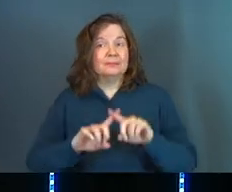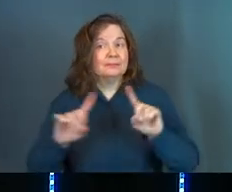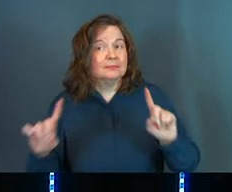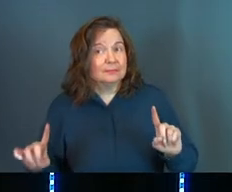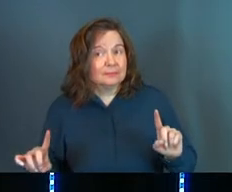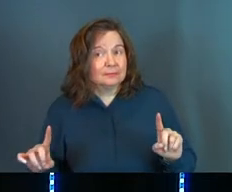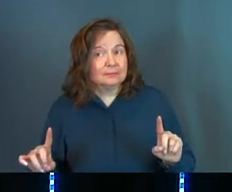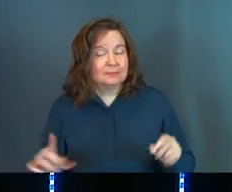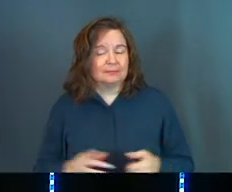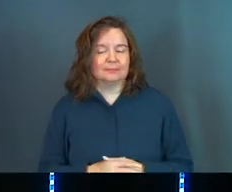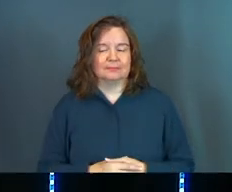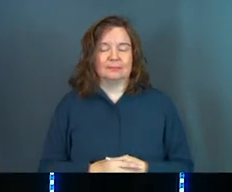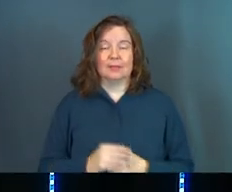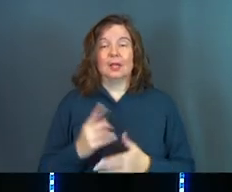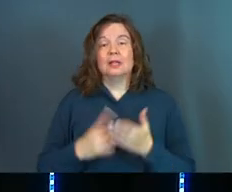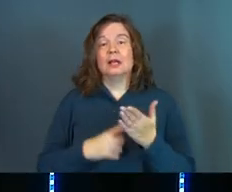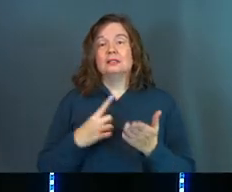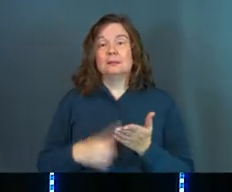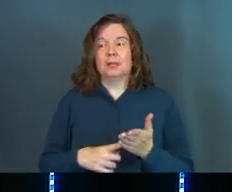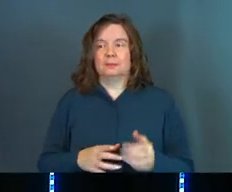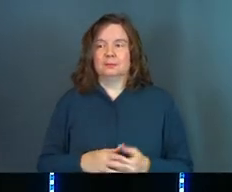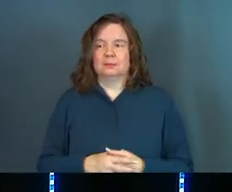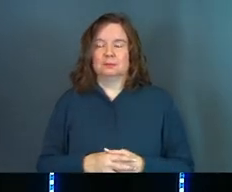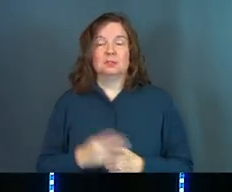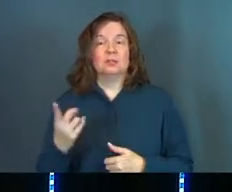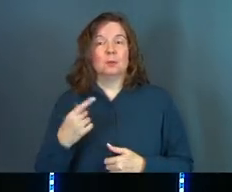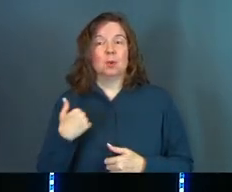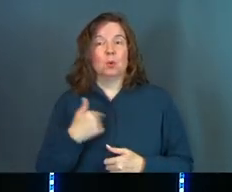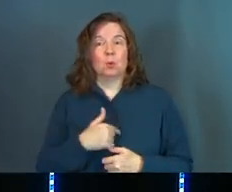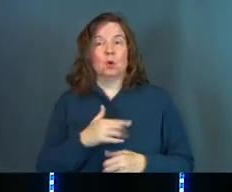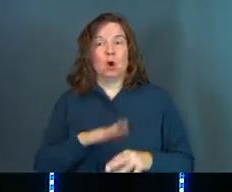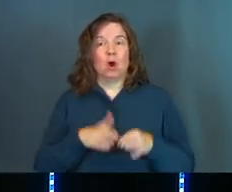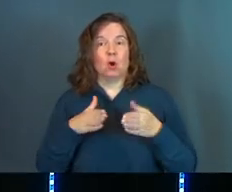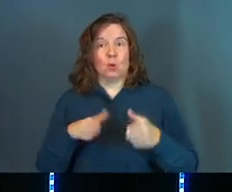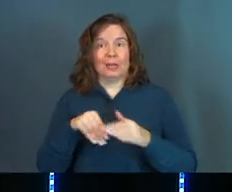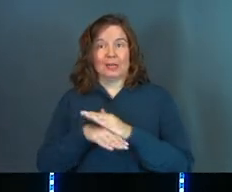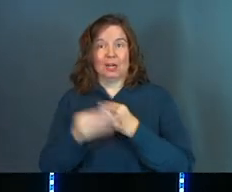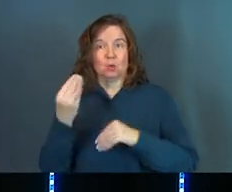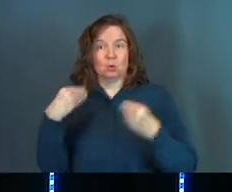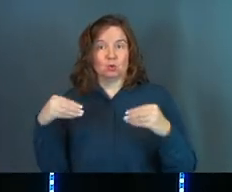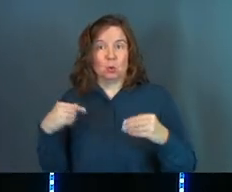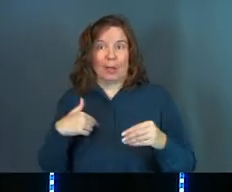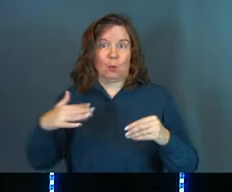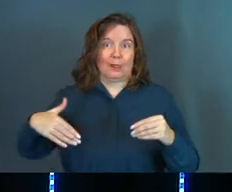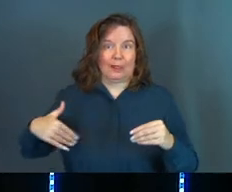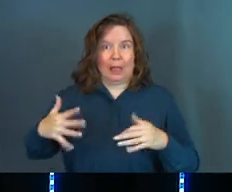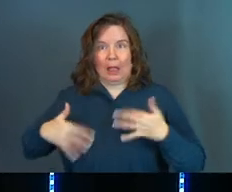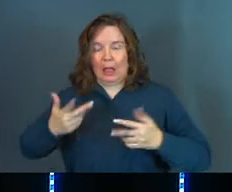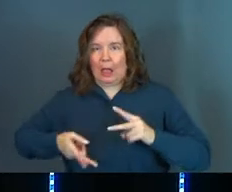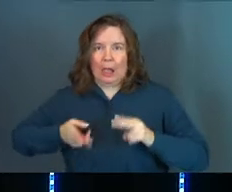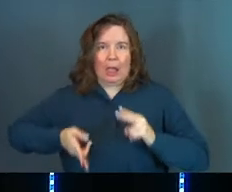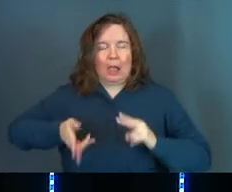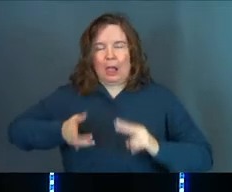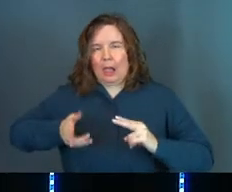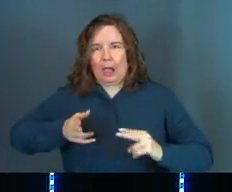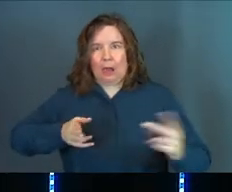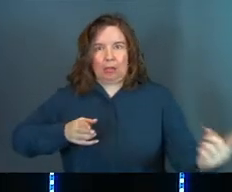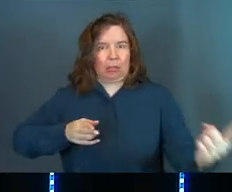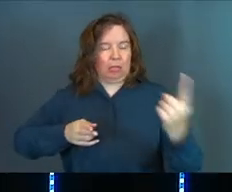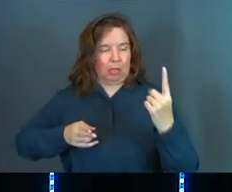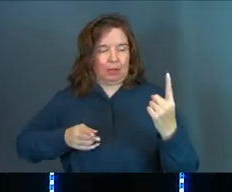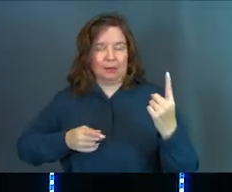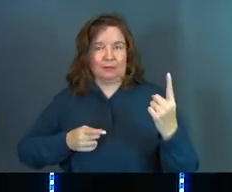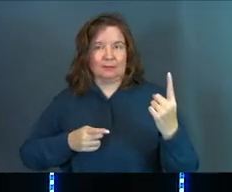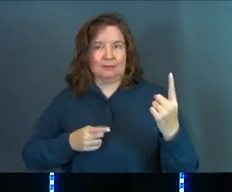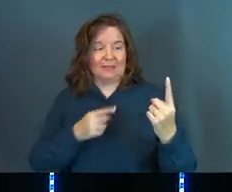But, like, sometimes we're on our way into the grocery store and we're late, we got to run and all this kind of stuff, and somebody